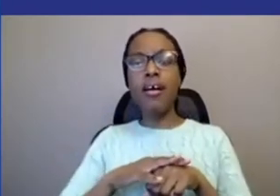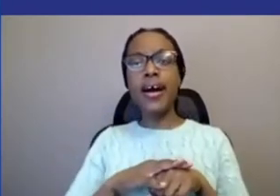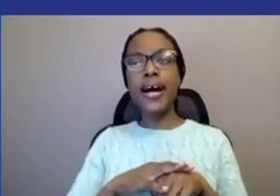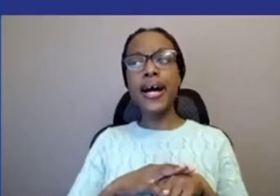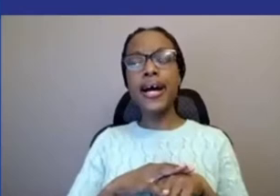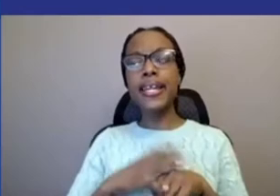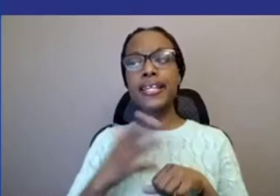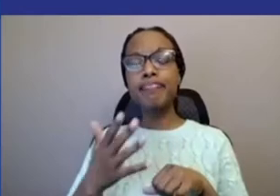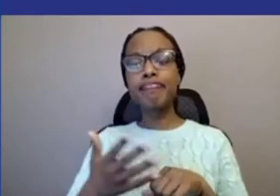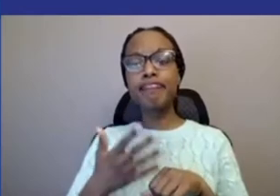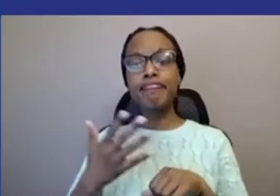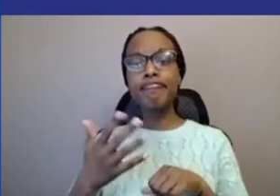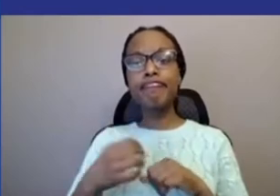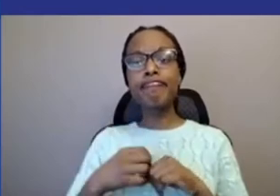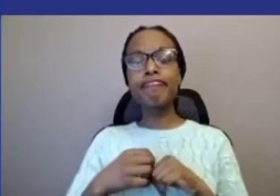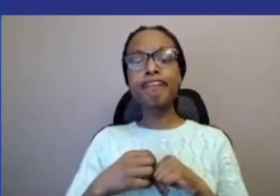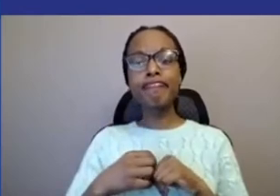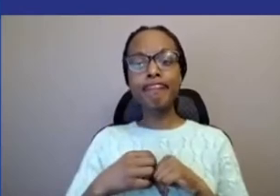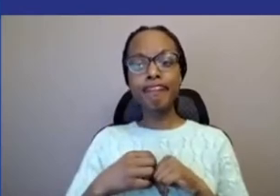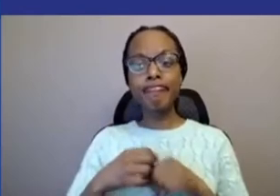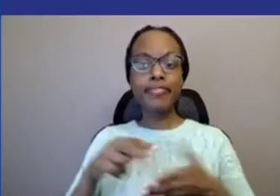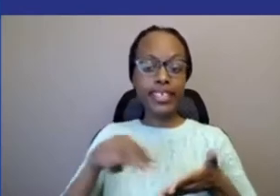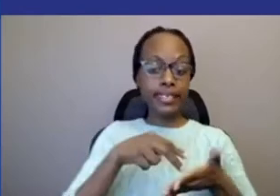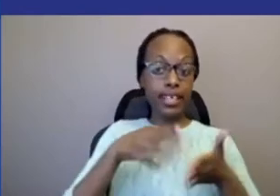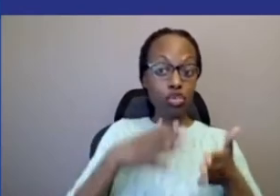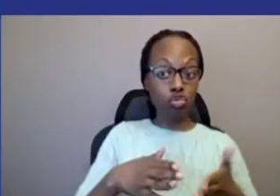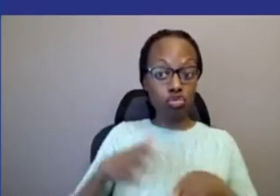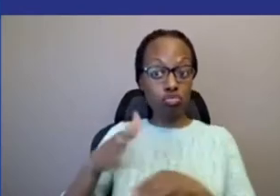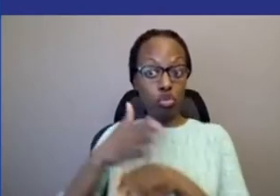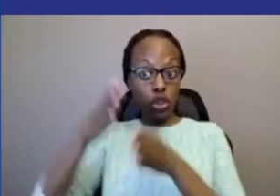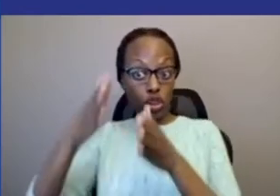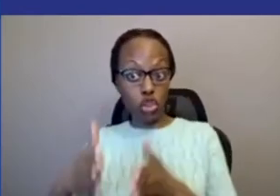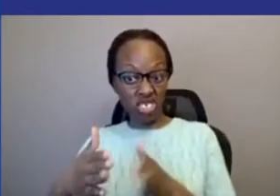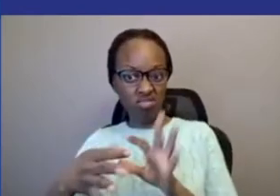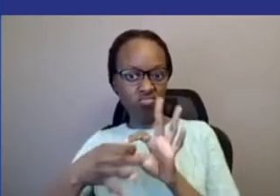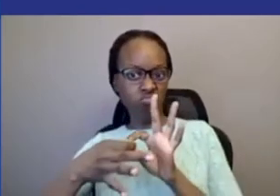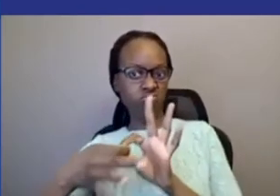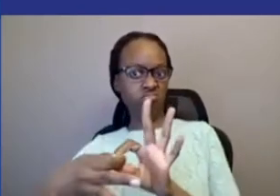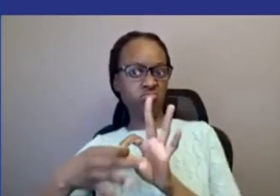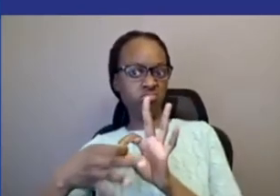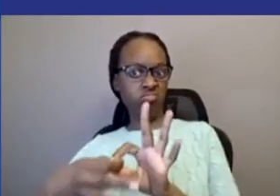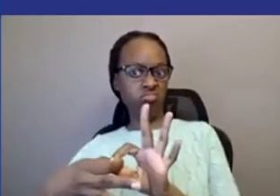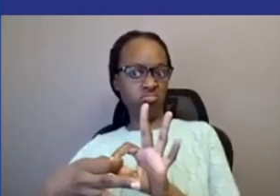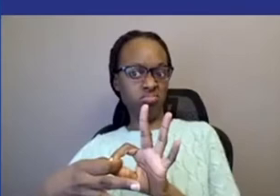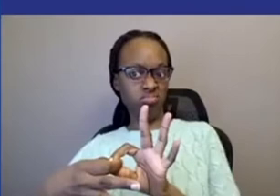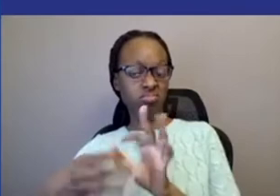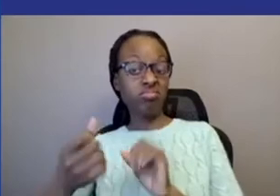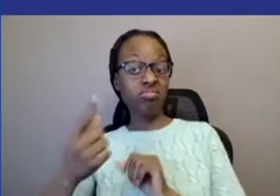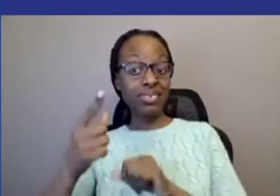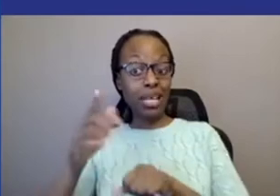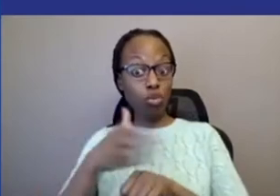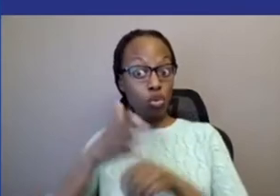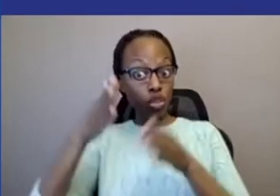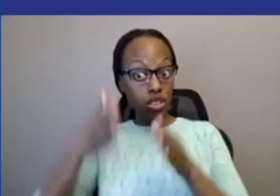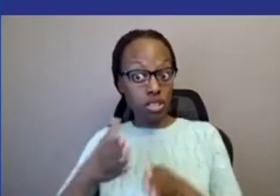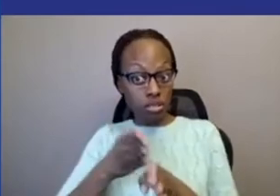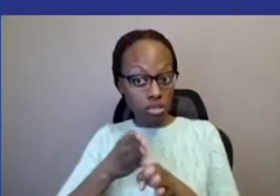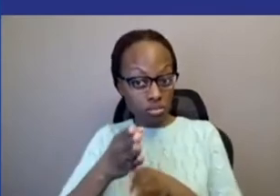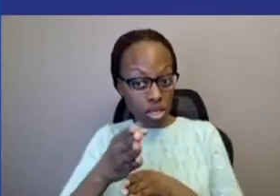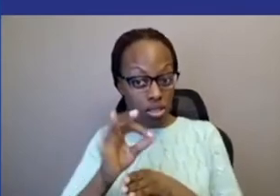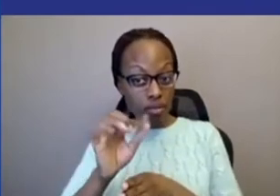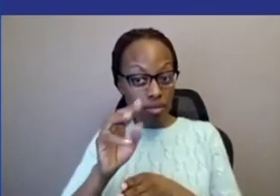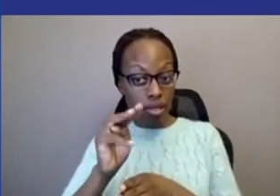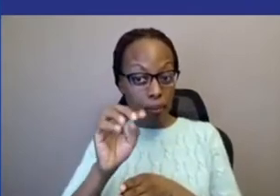the relationship between dancers and musicians, and musicians are far and few,